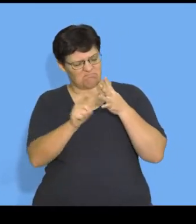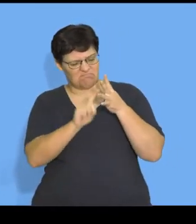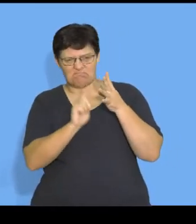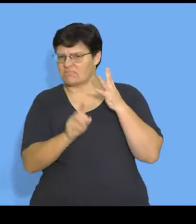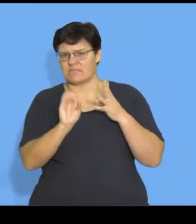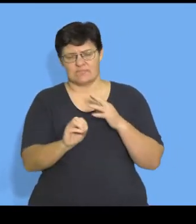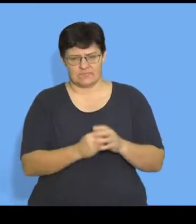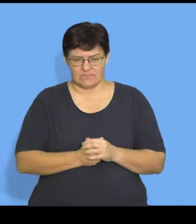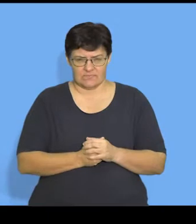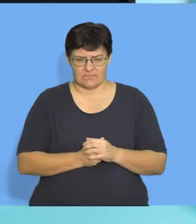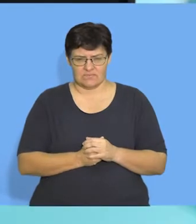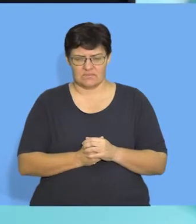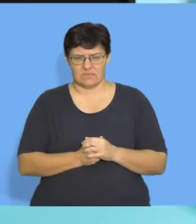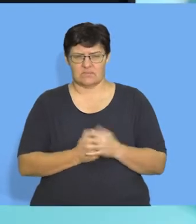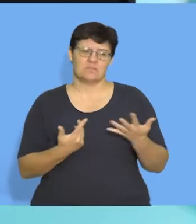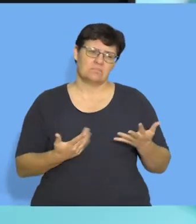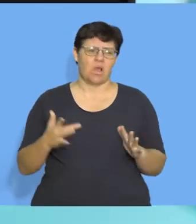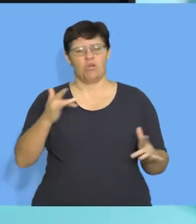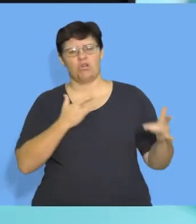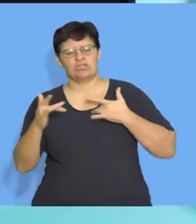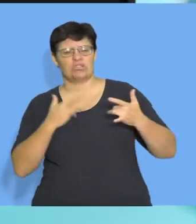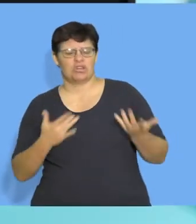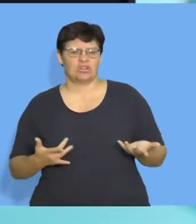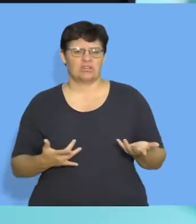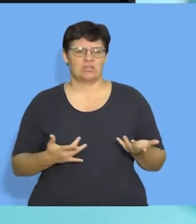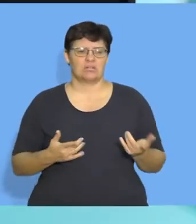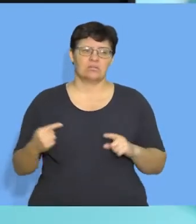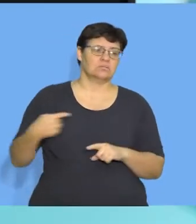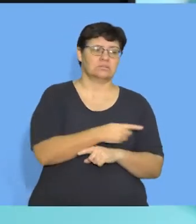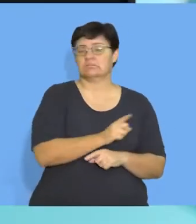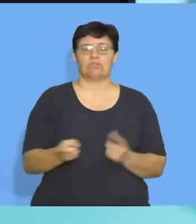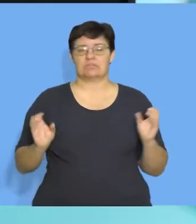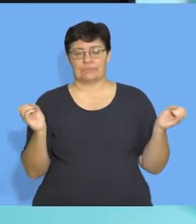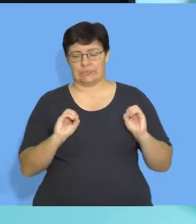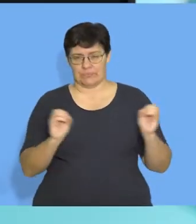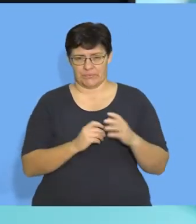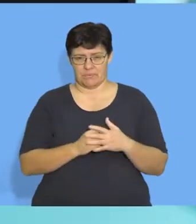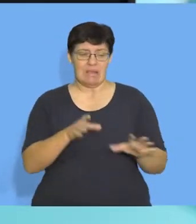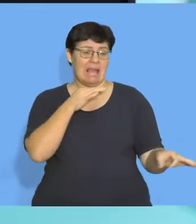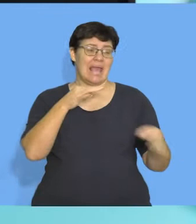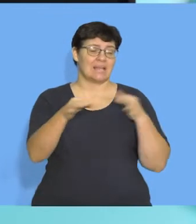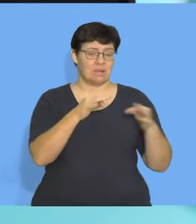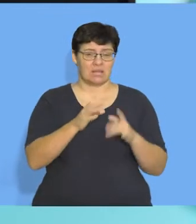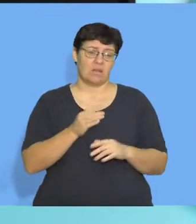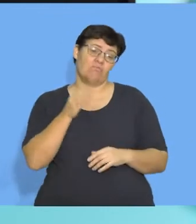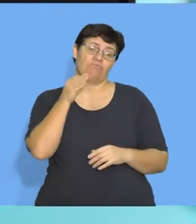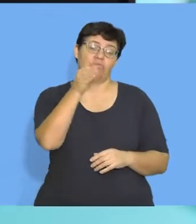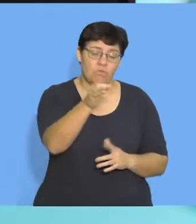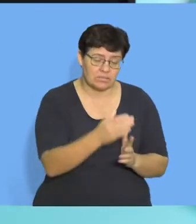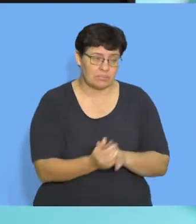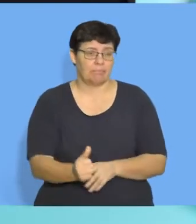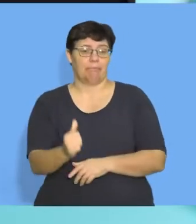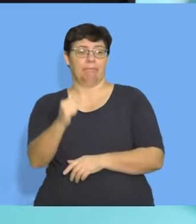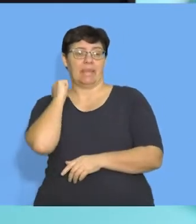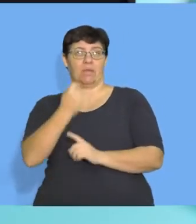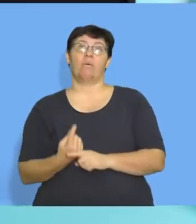all things where we don't worry about direction. We never describe it as going forwards or backwards or up